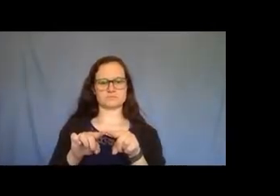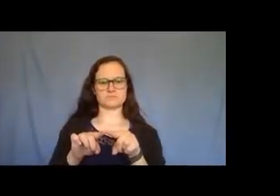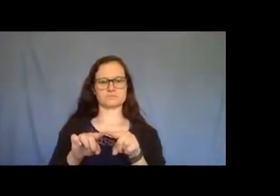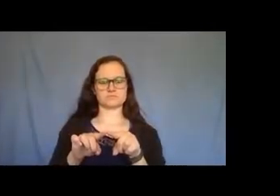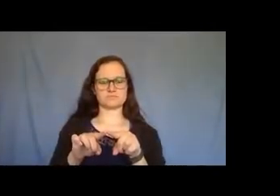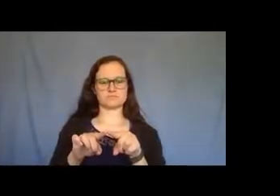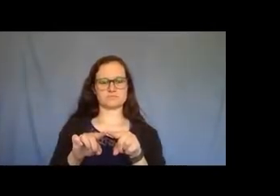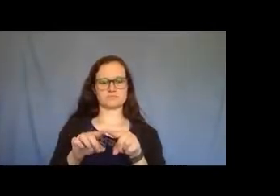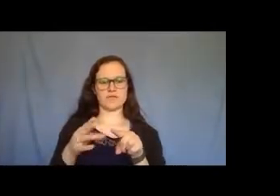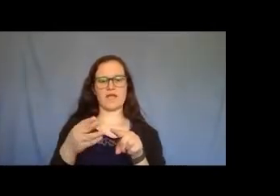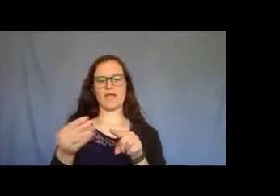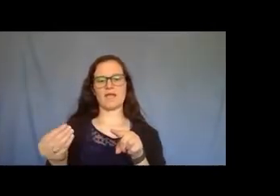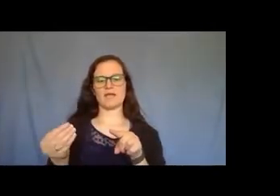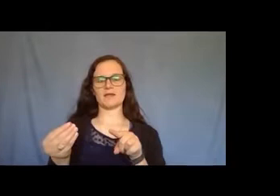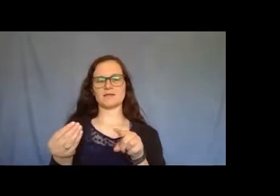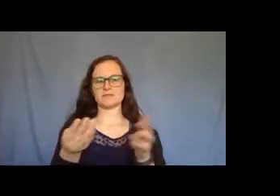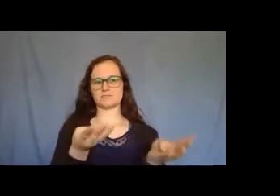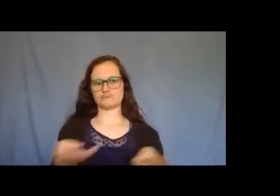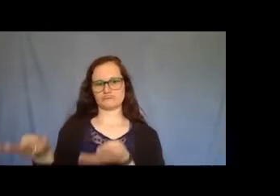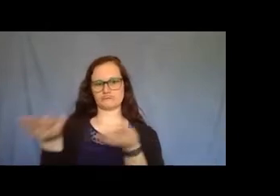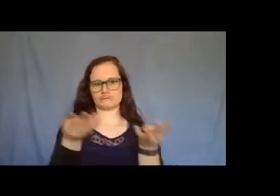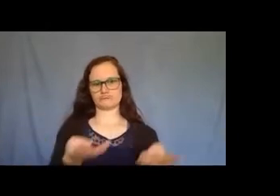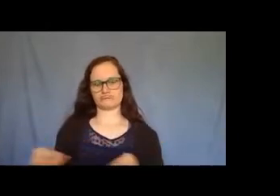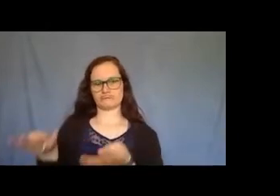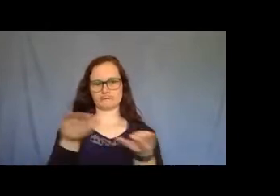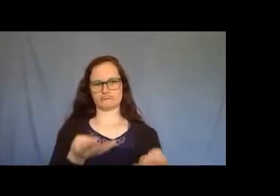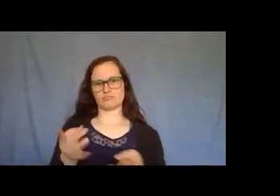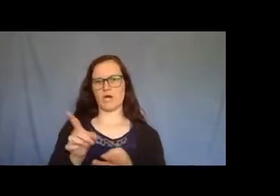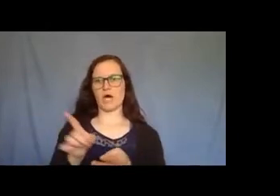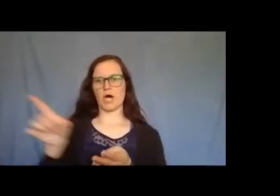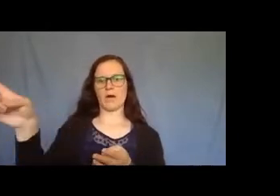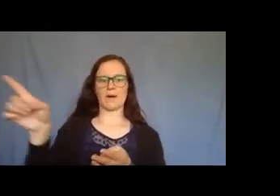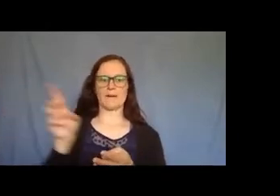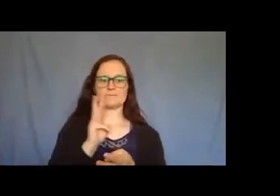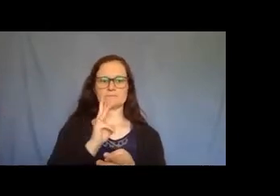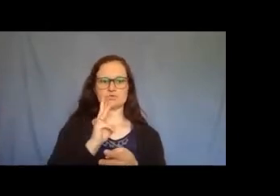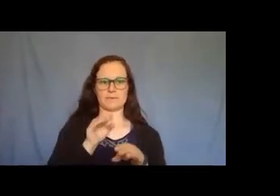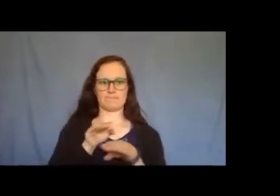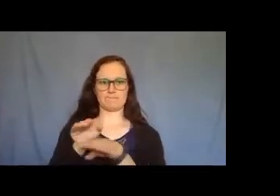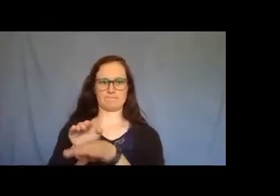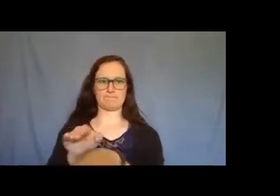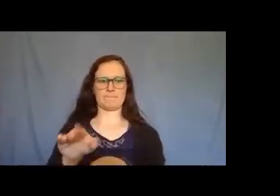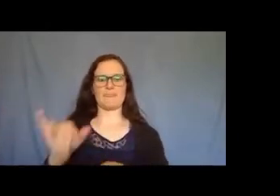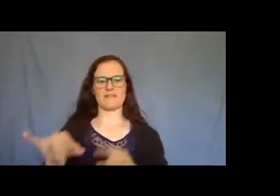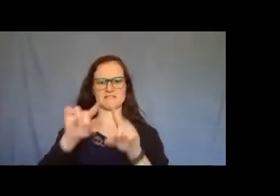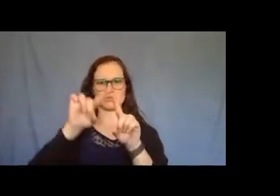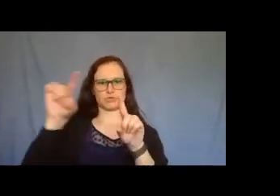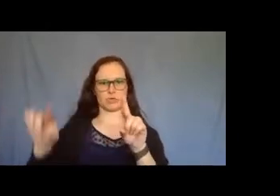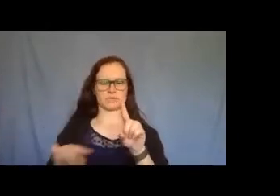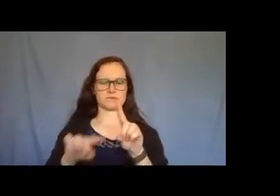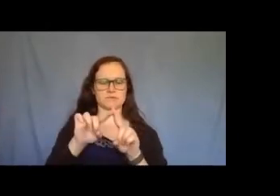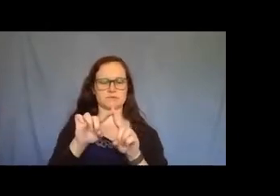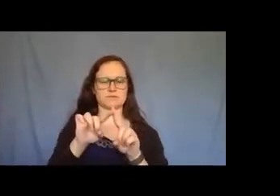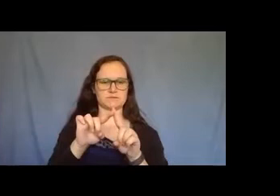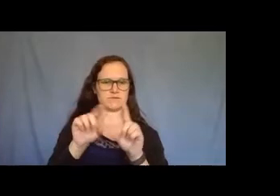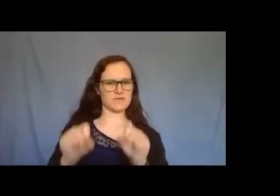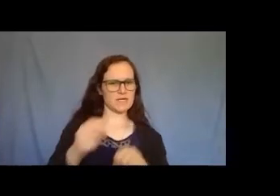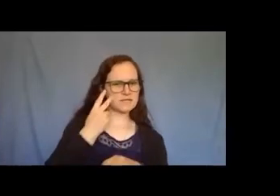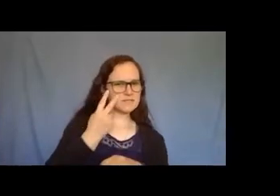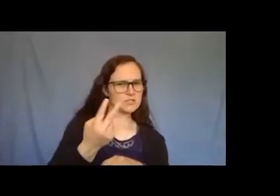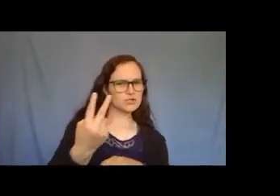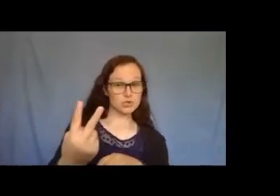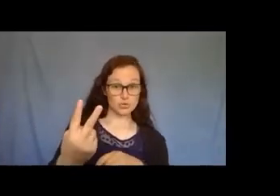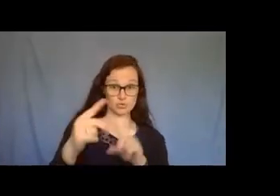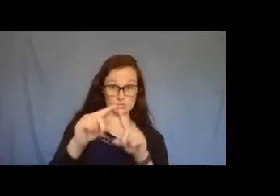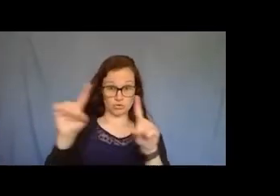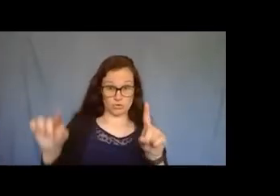is represented by the circles. You can see there are 2 circles above the line, which means we did have